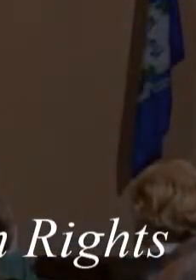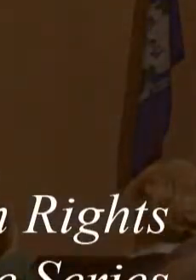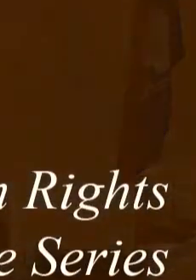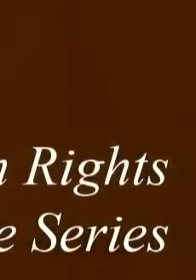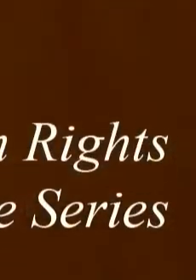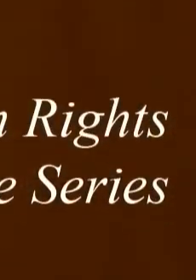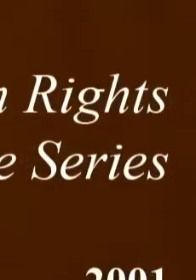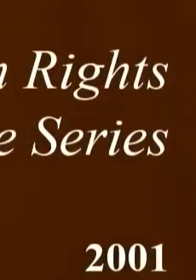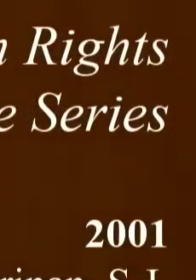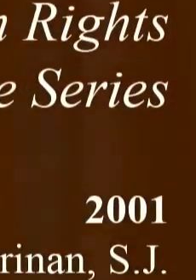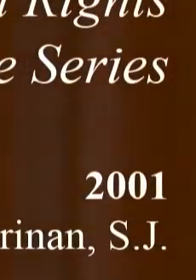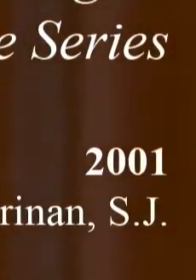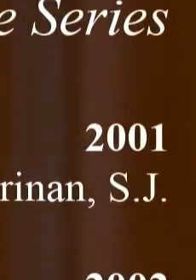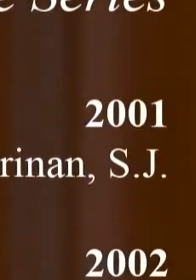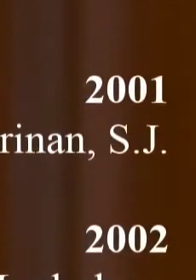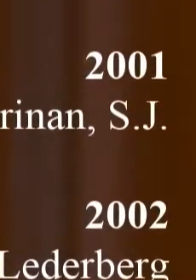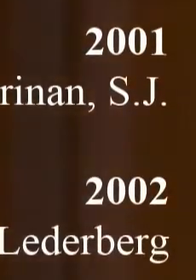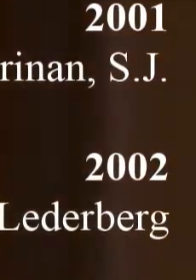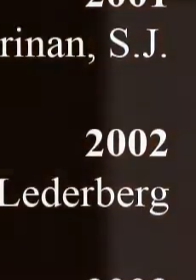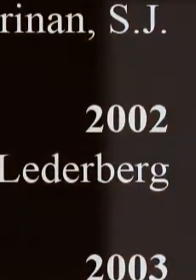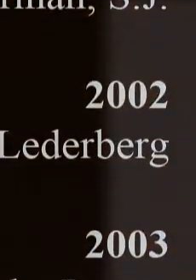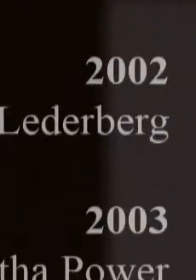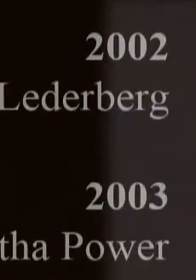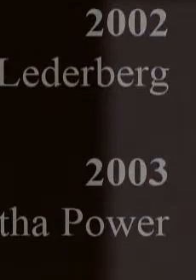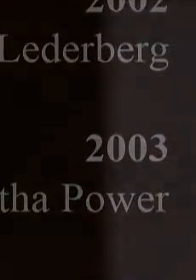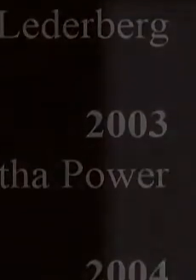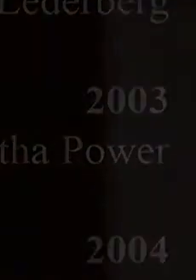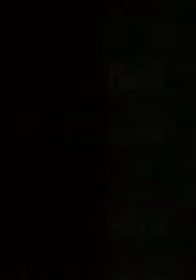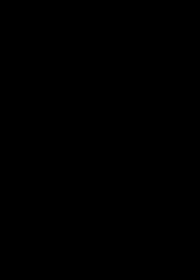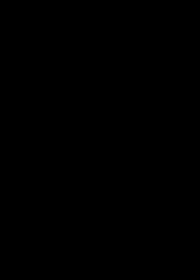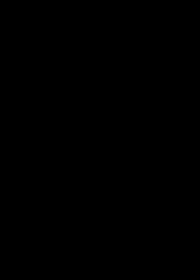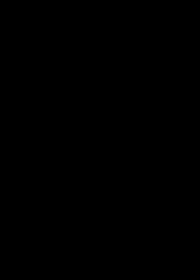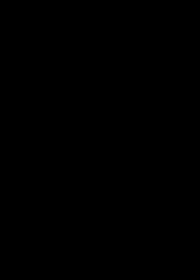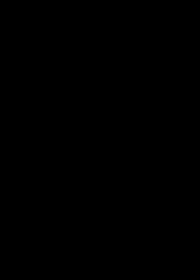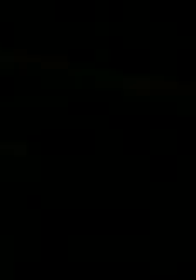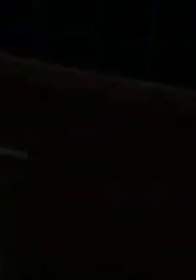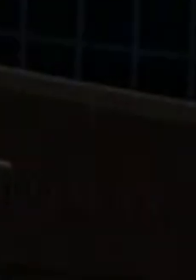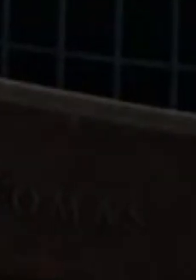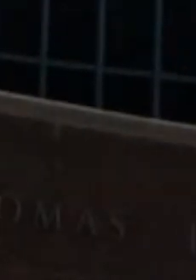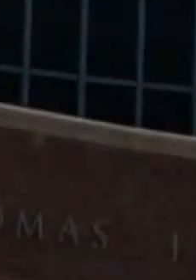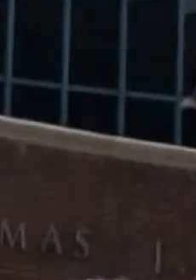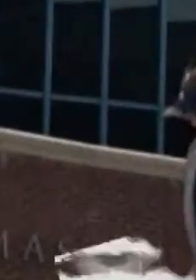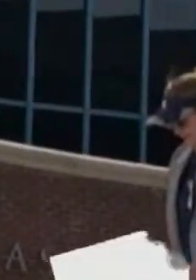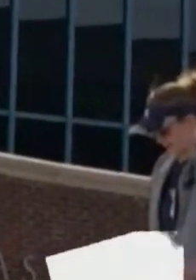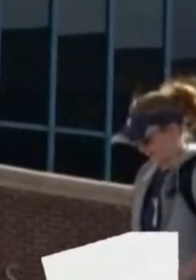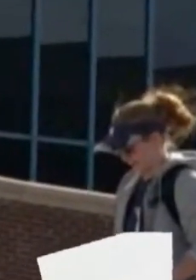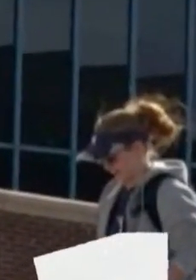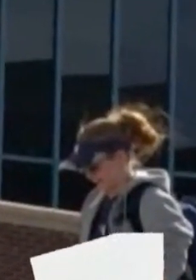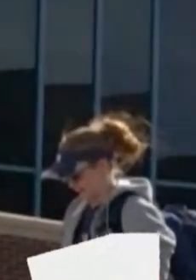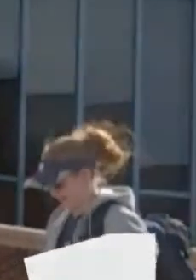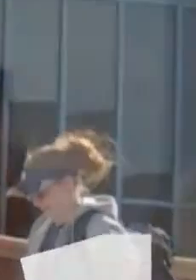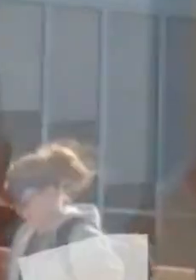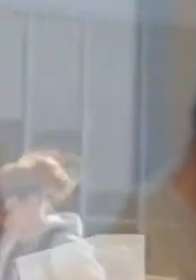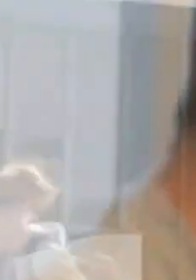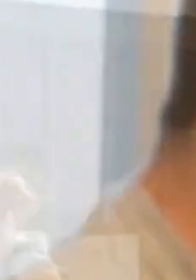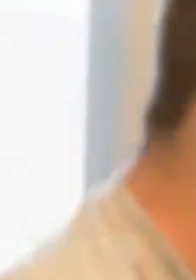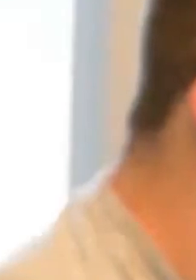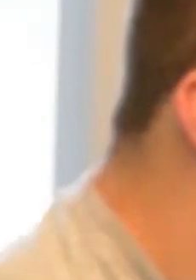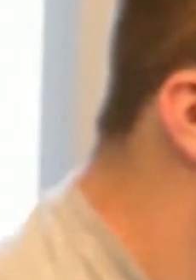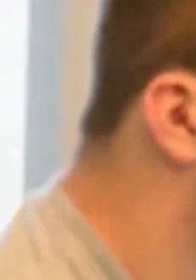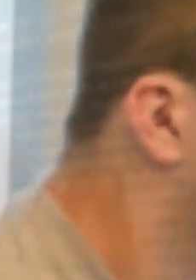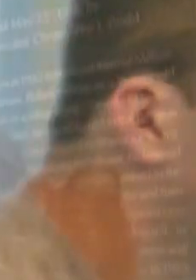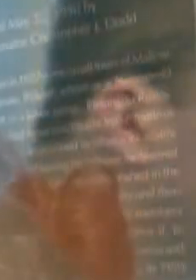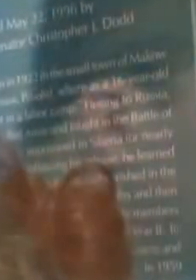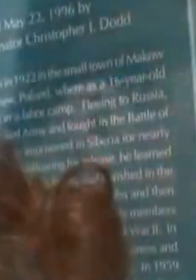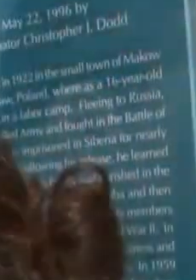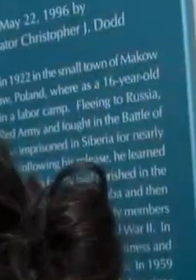Center inaugurated a distinguished human rights lecture series. In 2001, UConn established a human rights minor. It